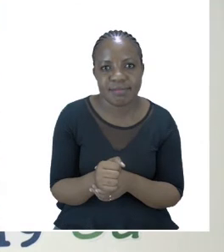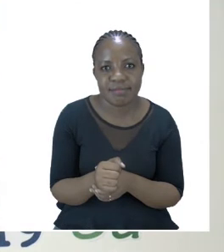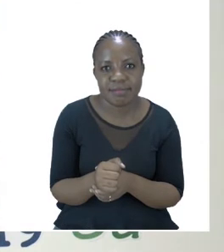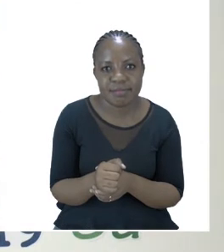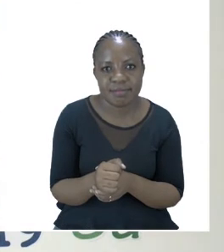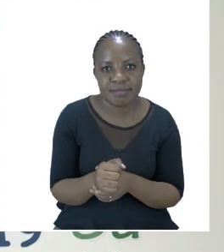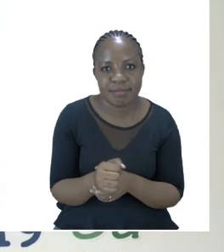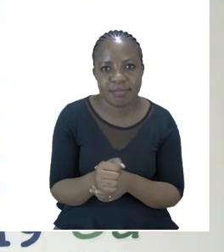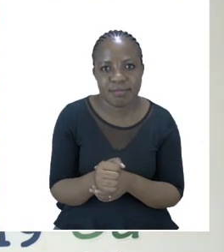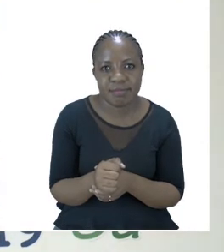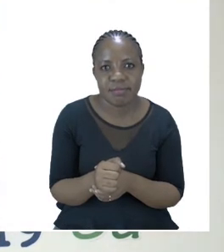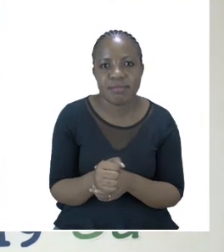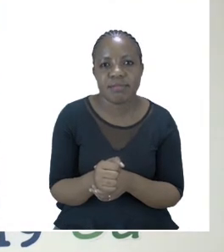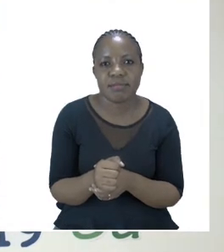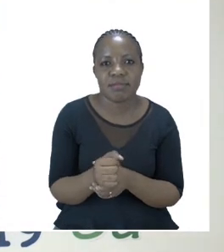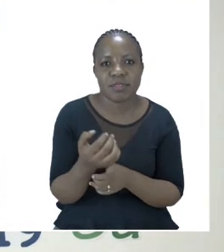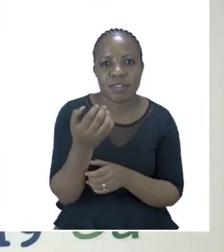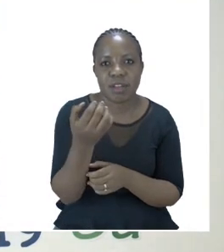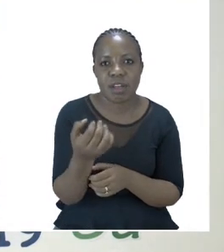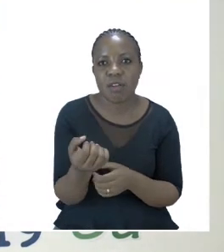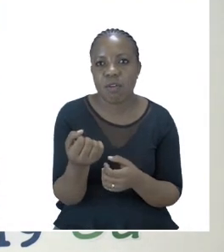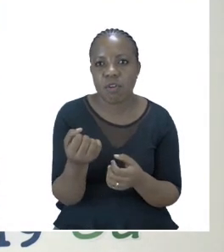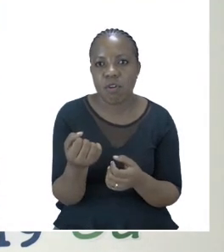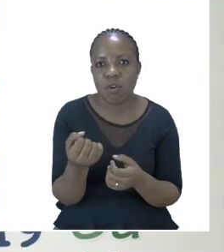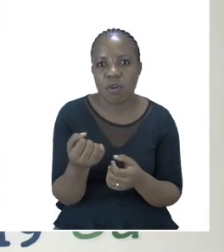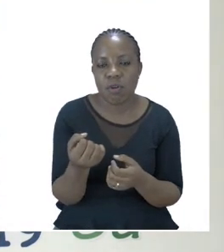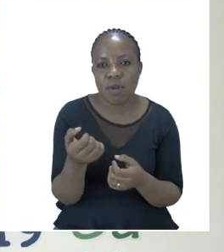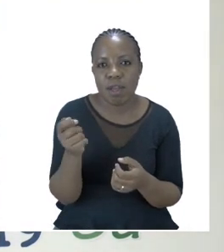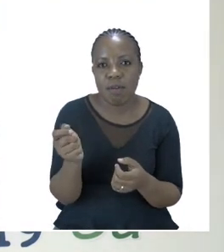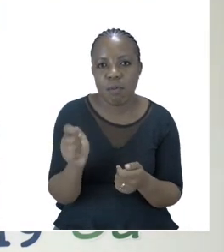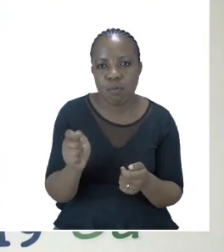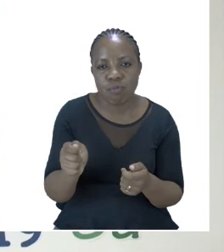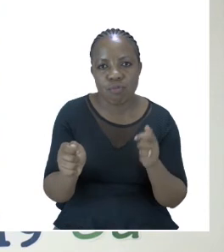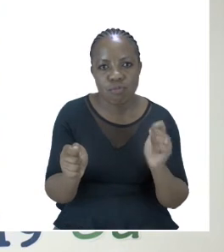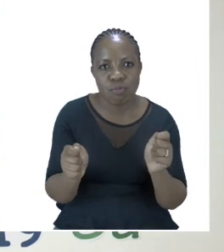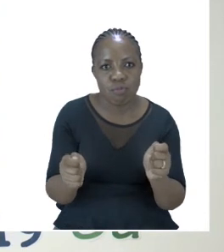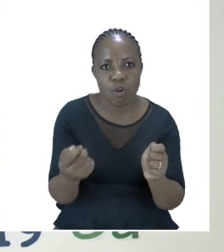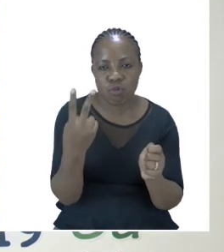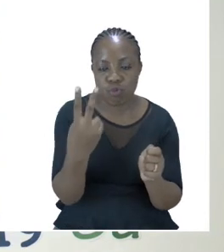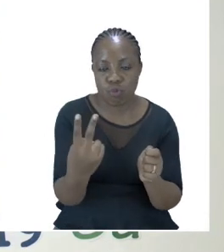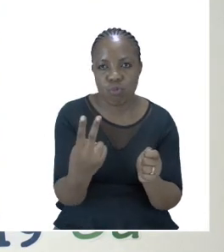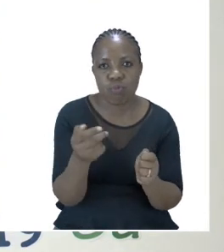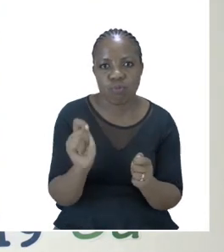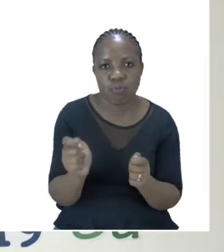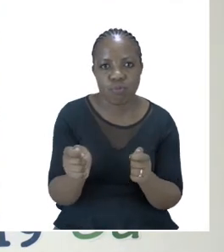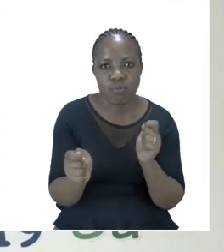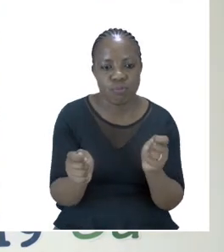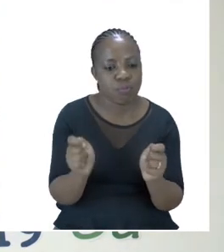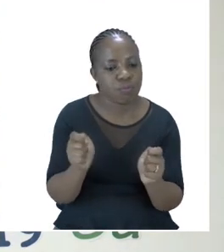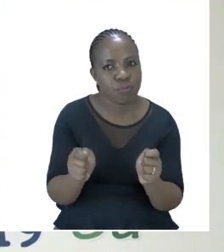2 shakers. Now we are talking about other things that can come in 2s. I have